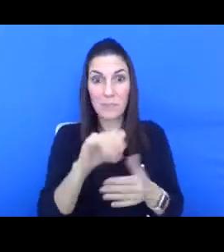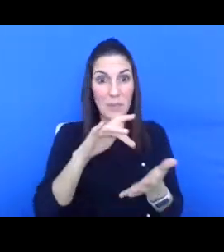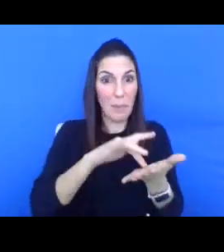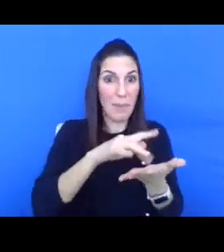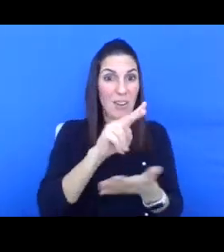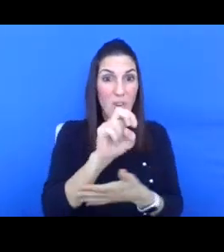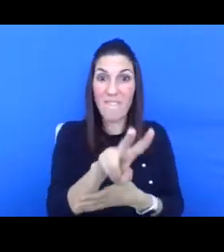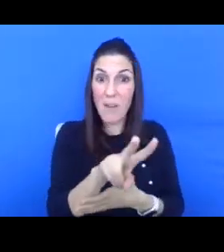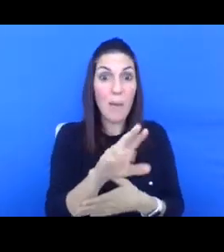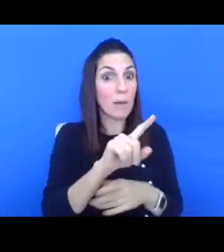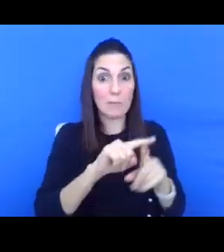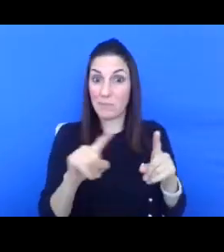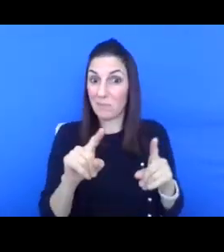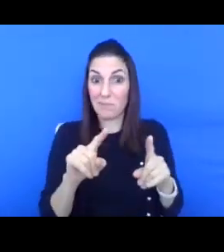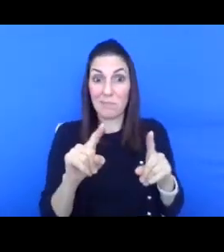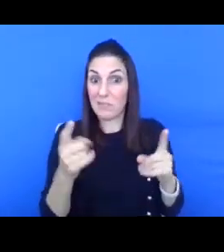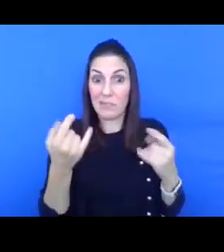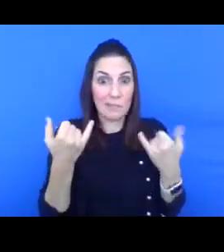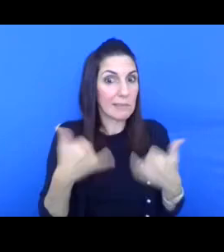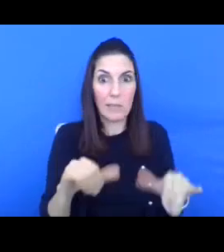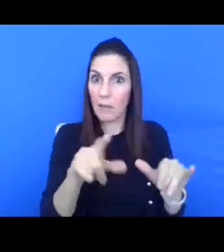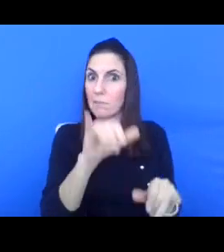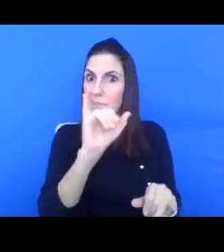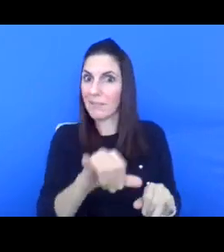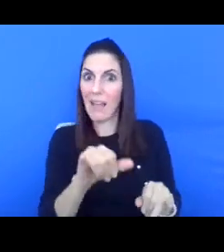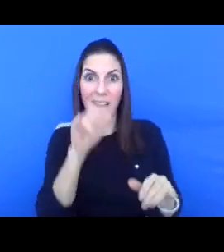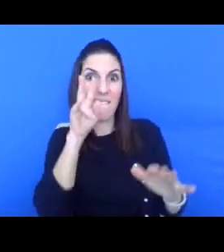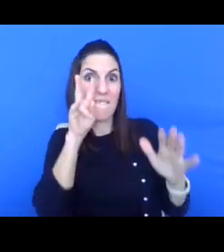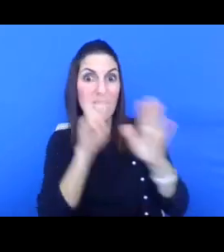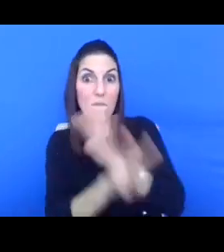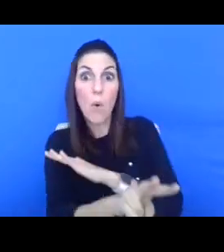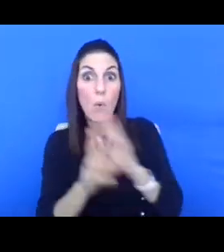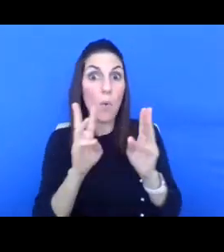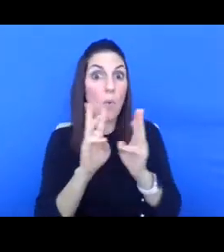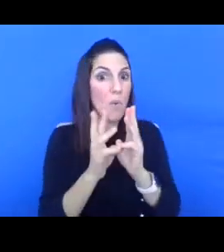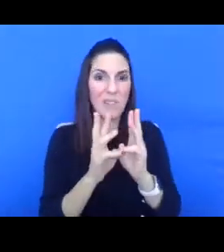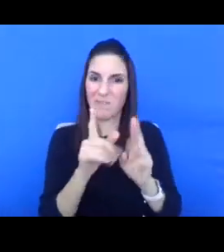still making up for it, and this forecast is coming out to be pretty good.